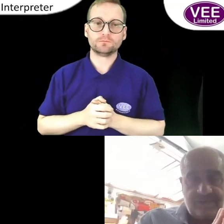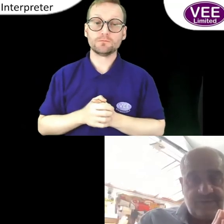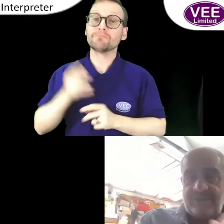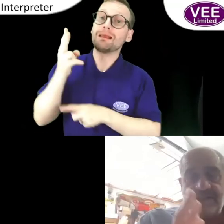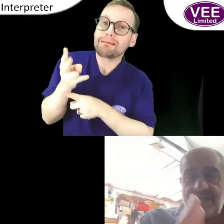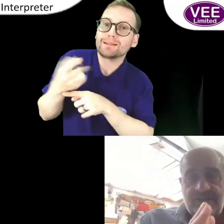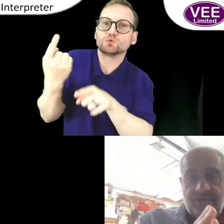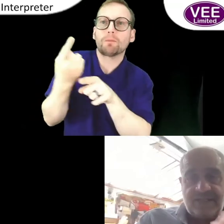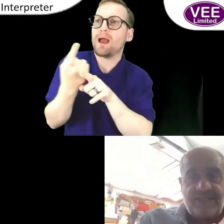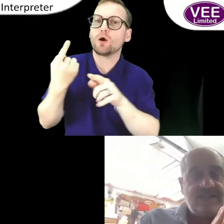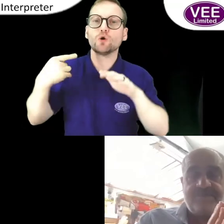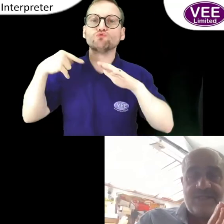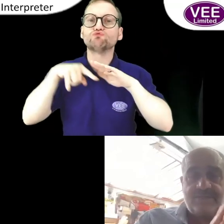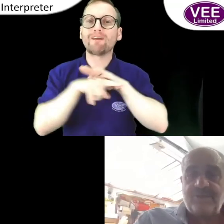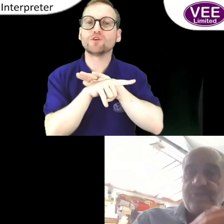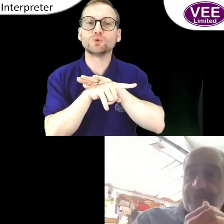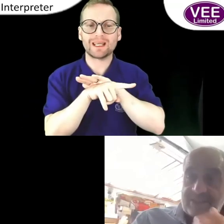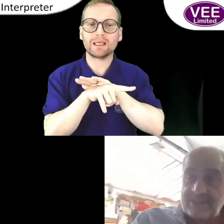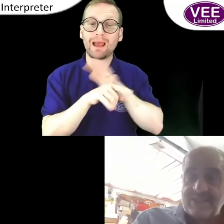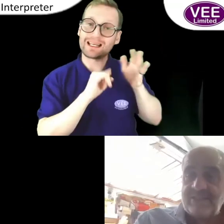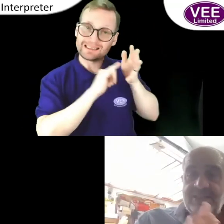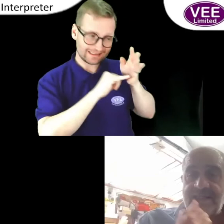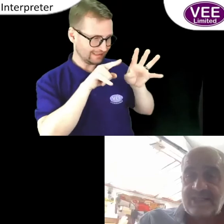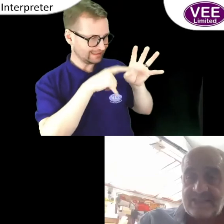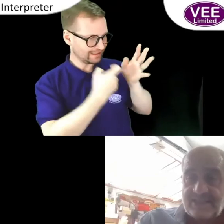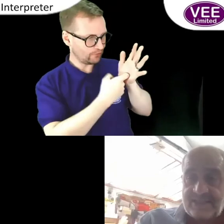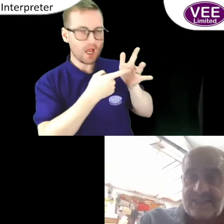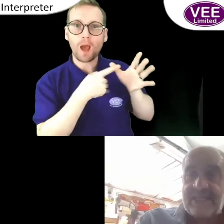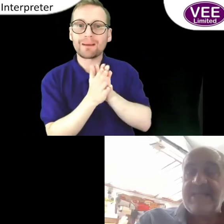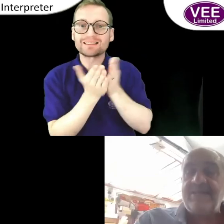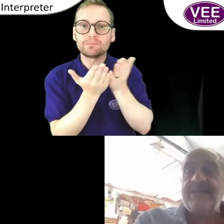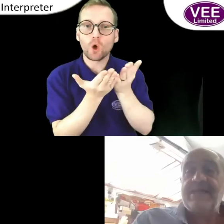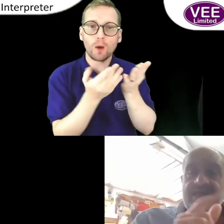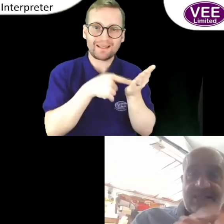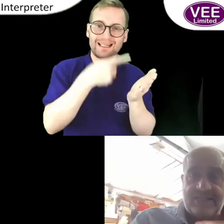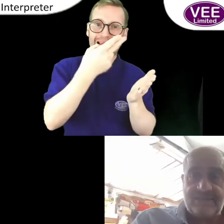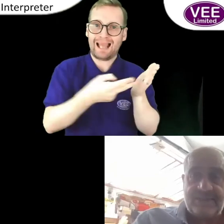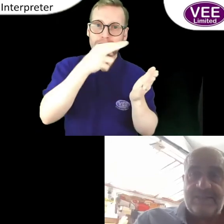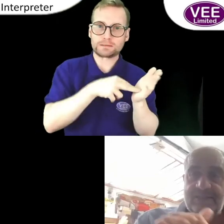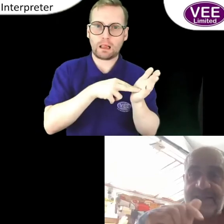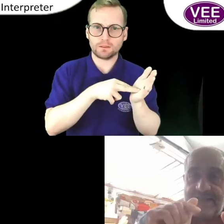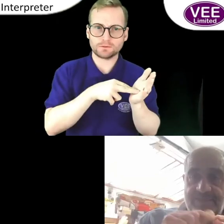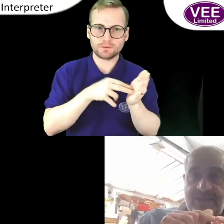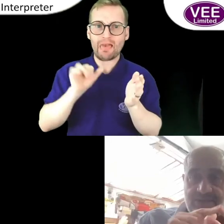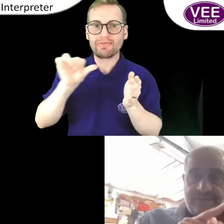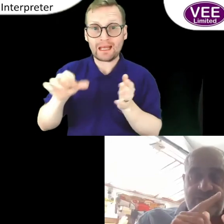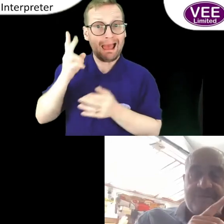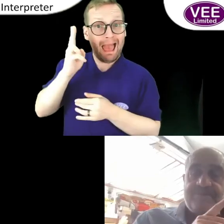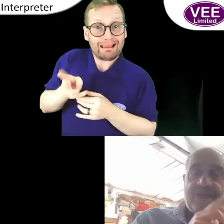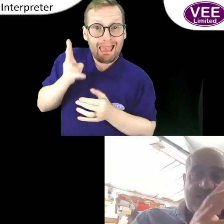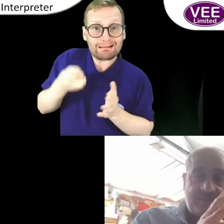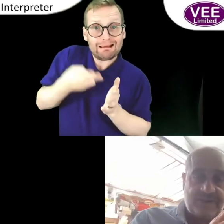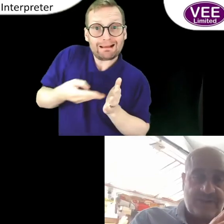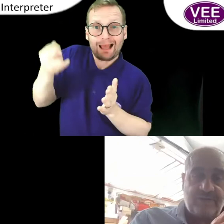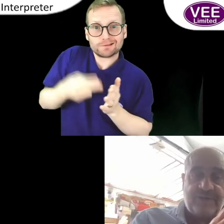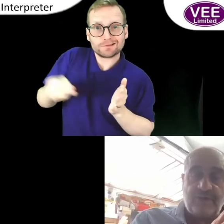about refugees, I took my Syrian passport, which was cancelled, and I cancelled it again. And I exhibited it as part of